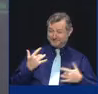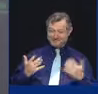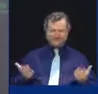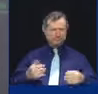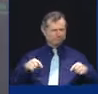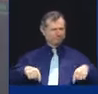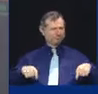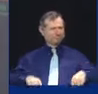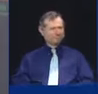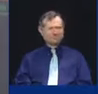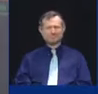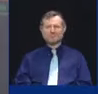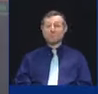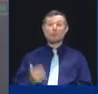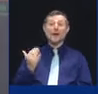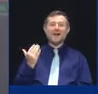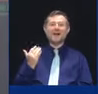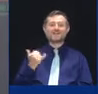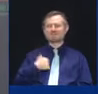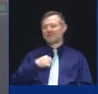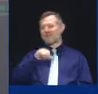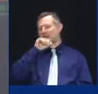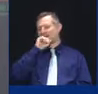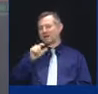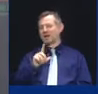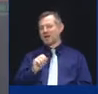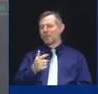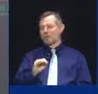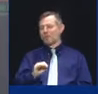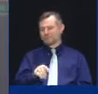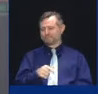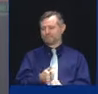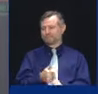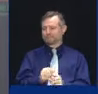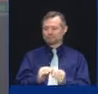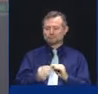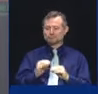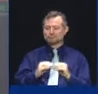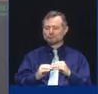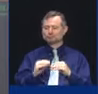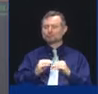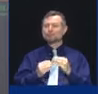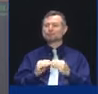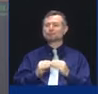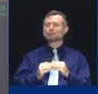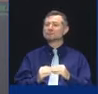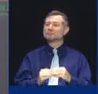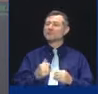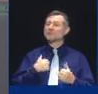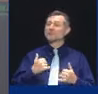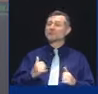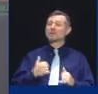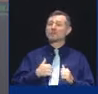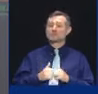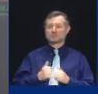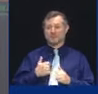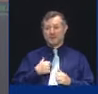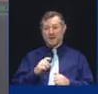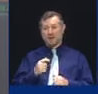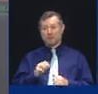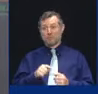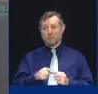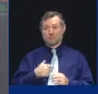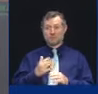I love Legos. I think I was with Legos before most of you because I am older than most of